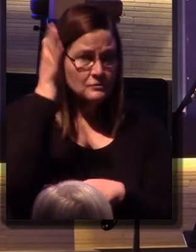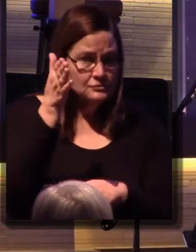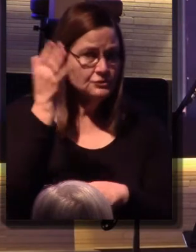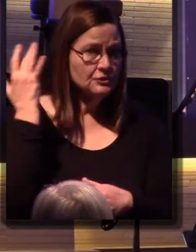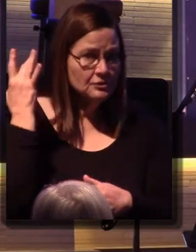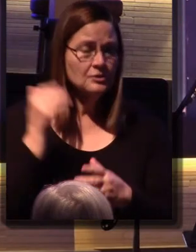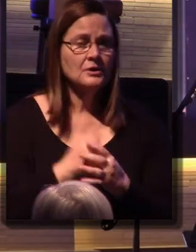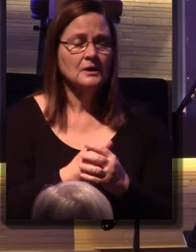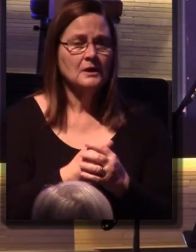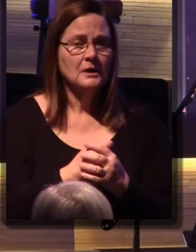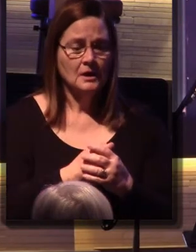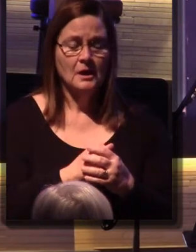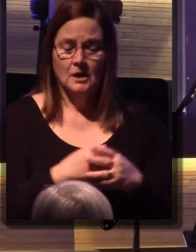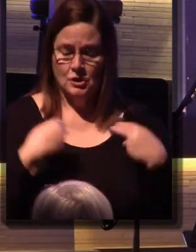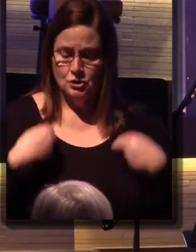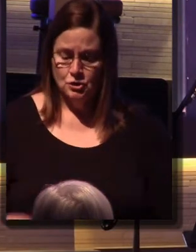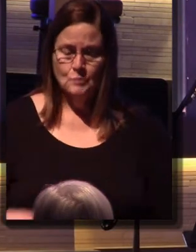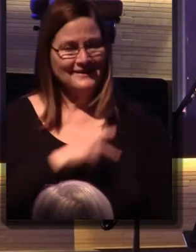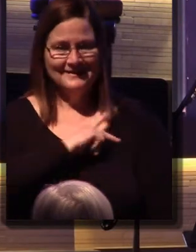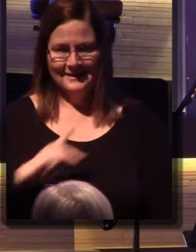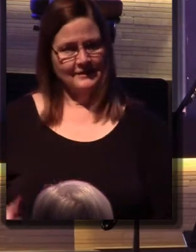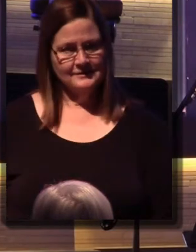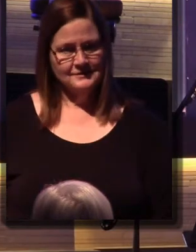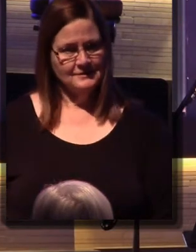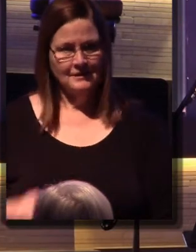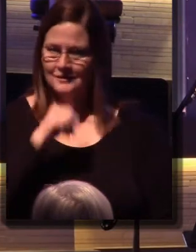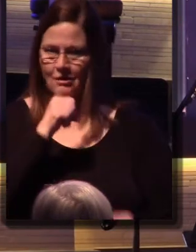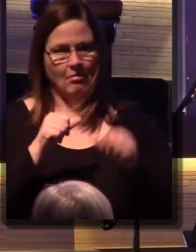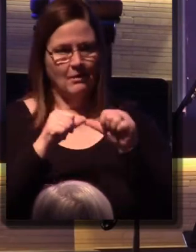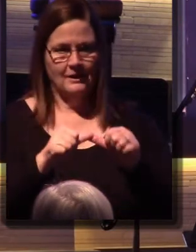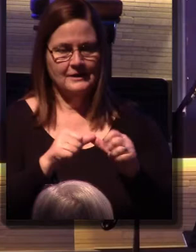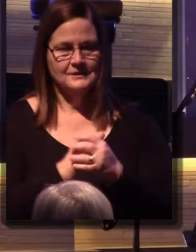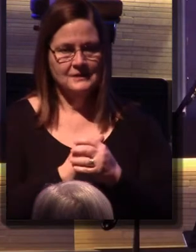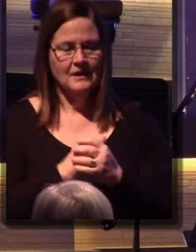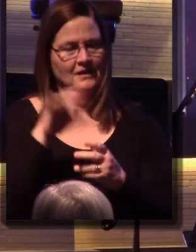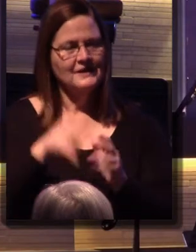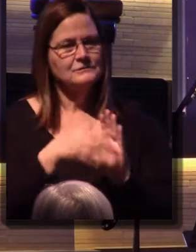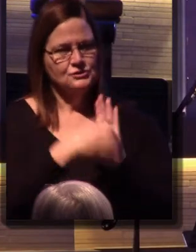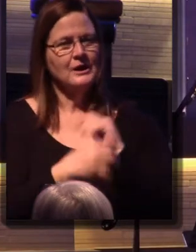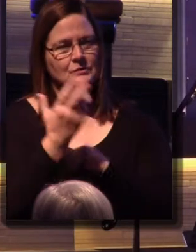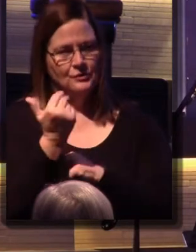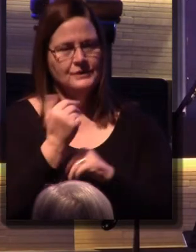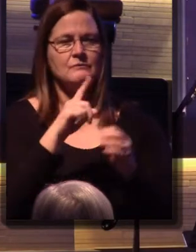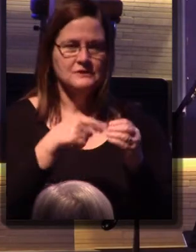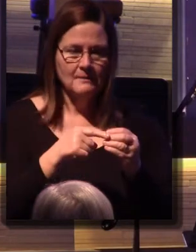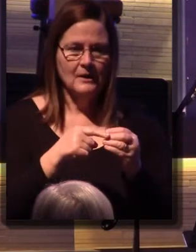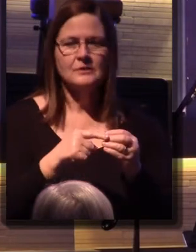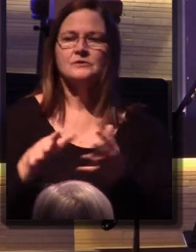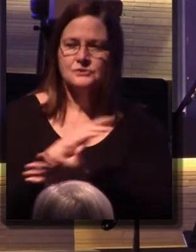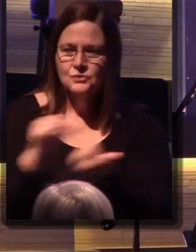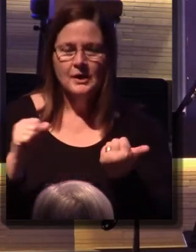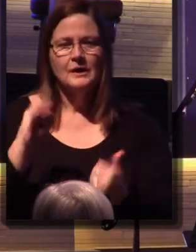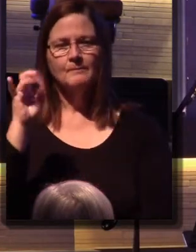future because human kings don't last. So that's what chapter 13 was all about, the destruction